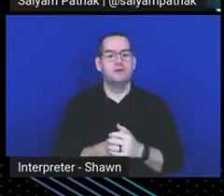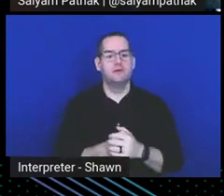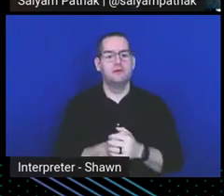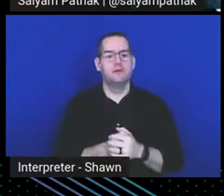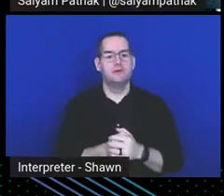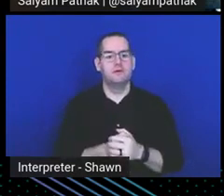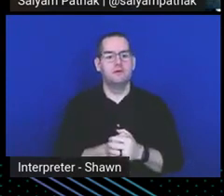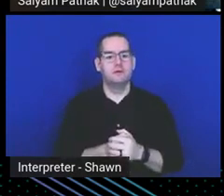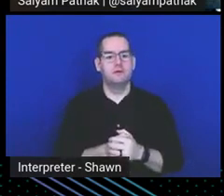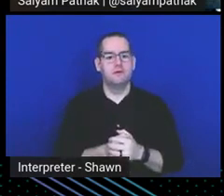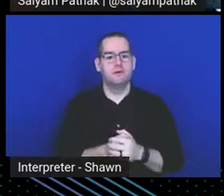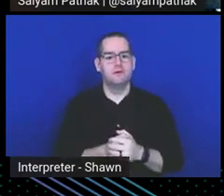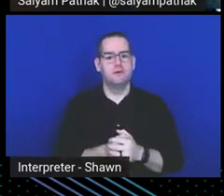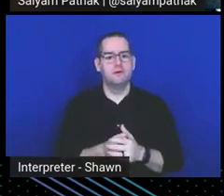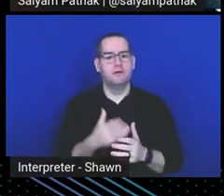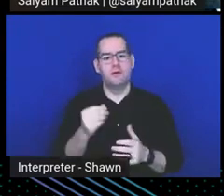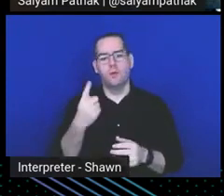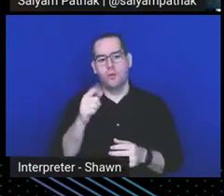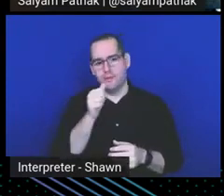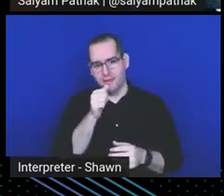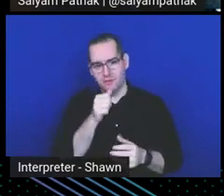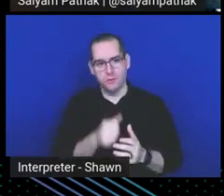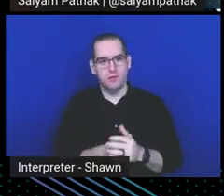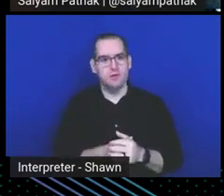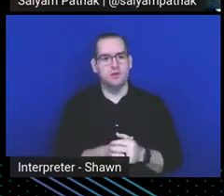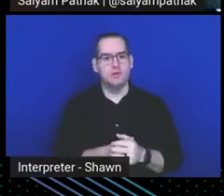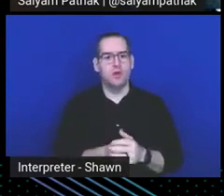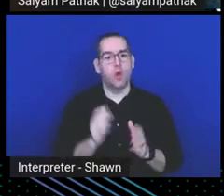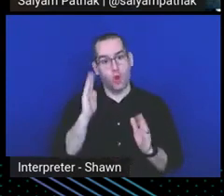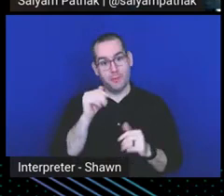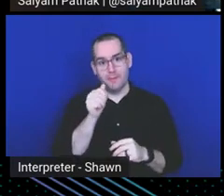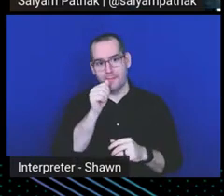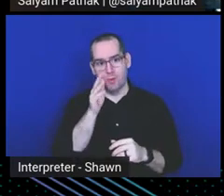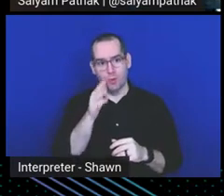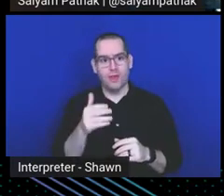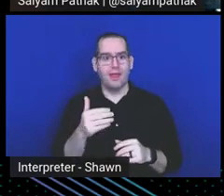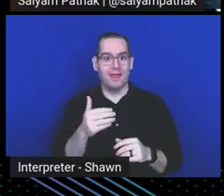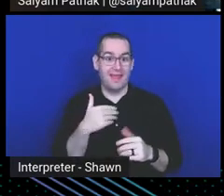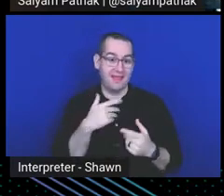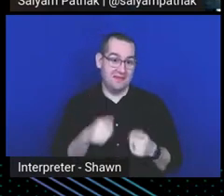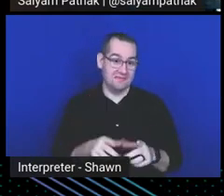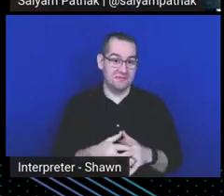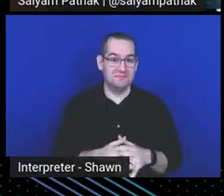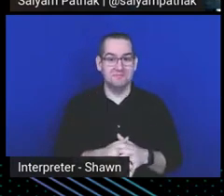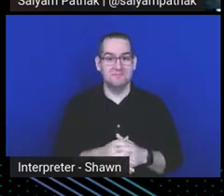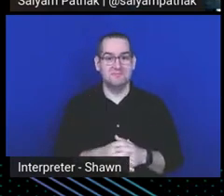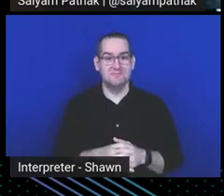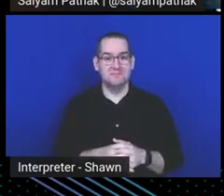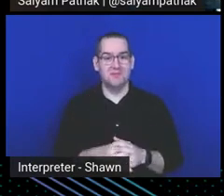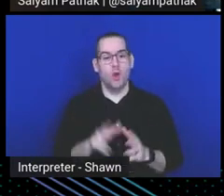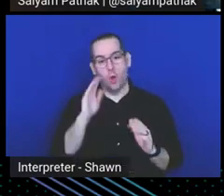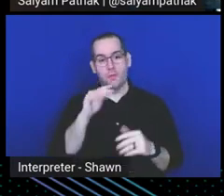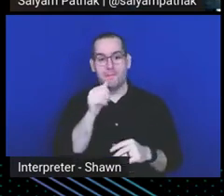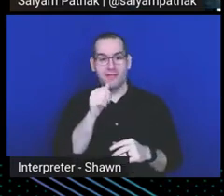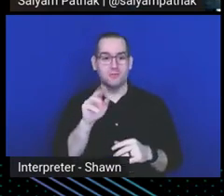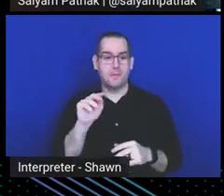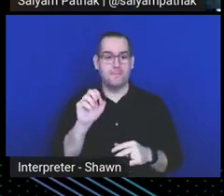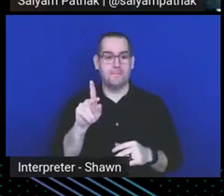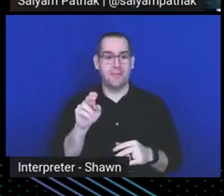and one of the passwords. I hope that the password would have been, masked. But anyways,